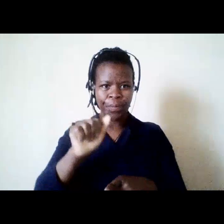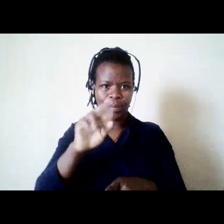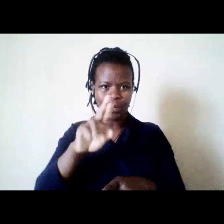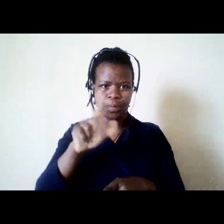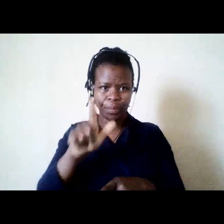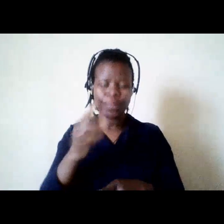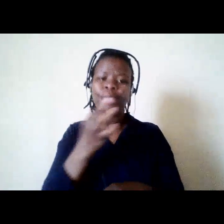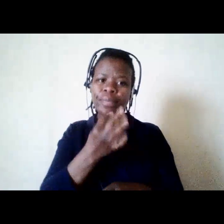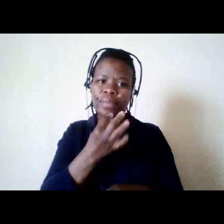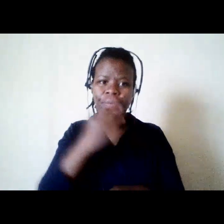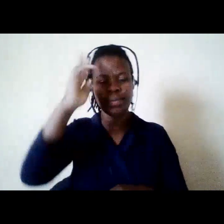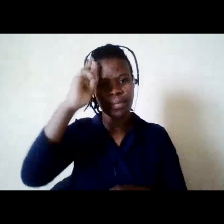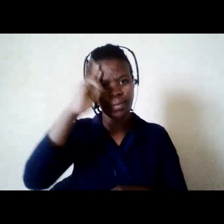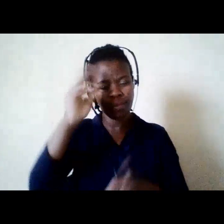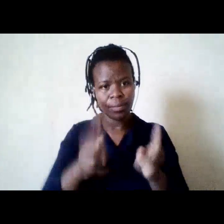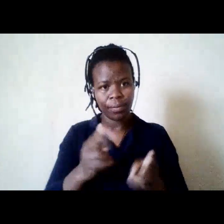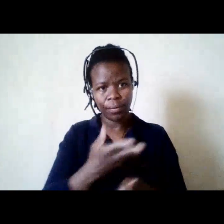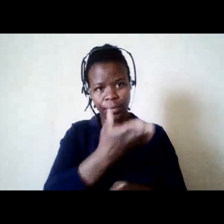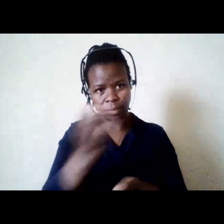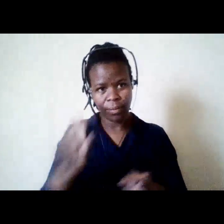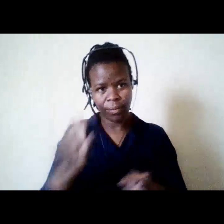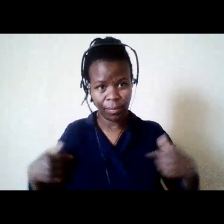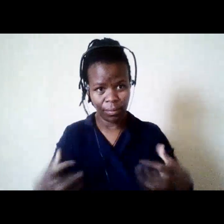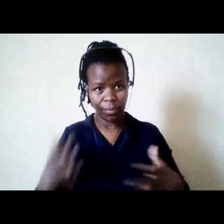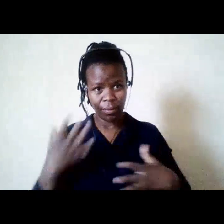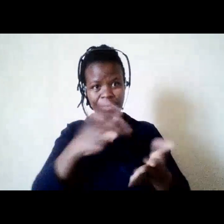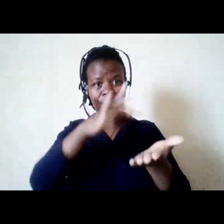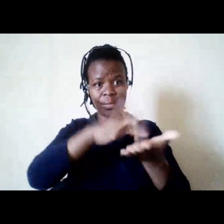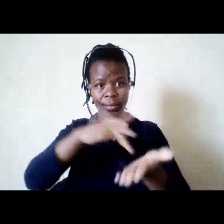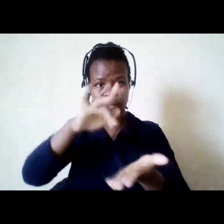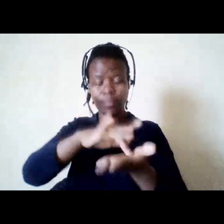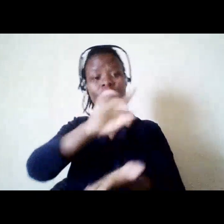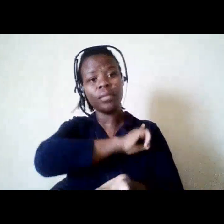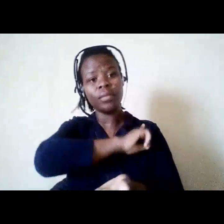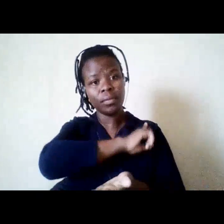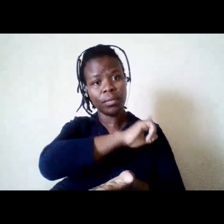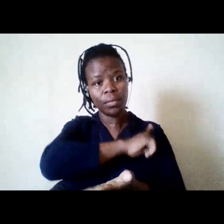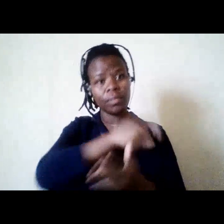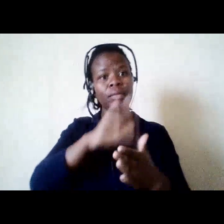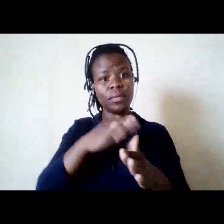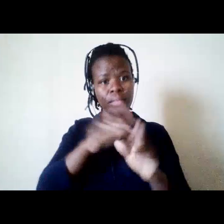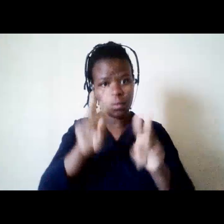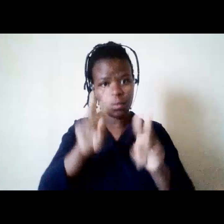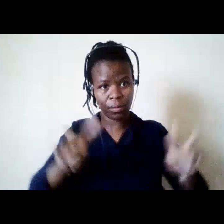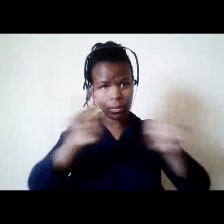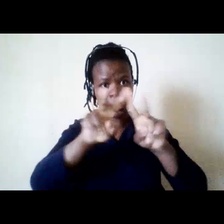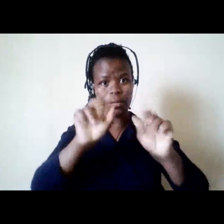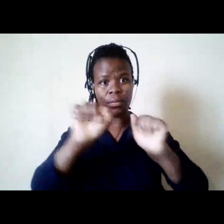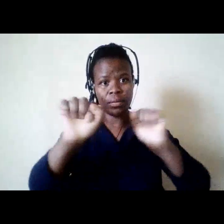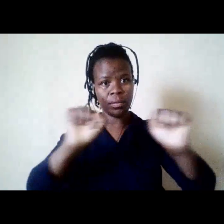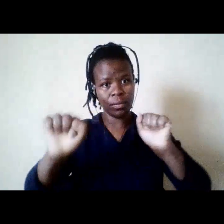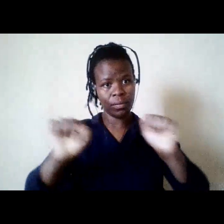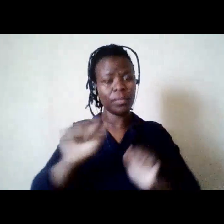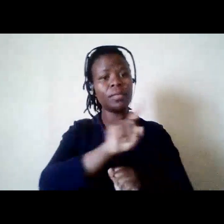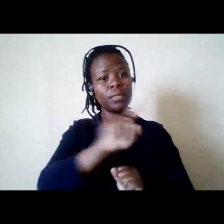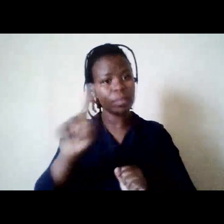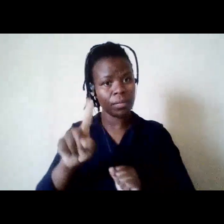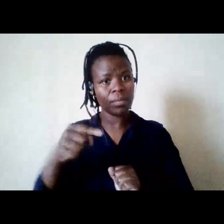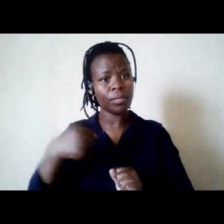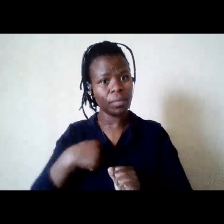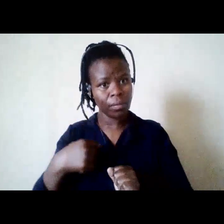have established centers because of their values. But where I'm coming